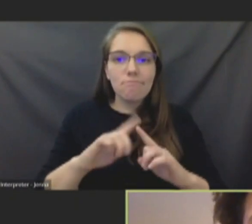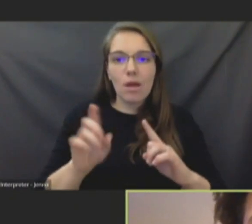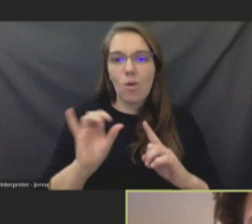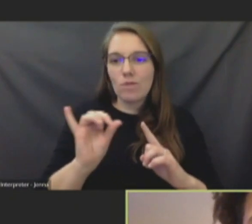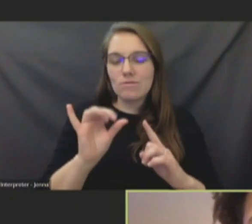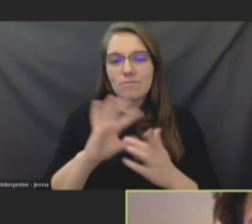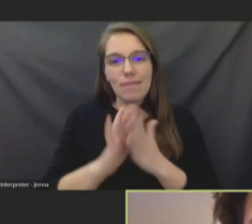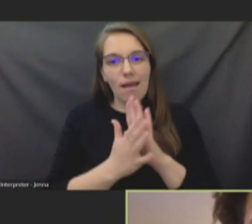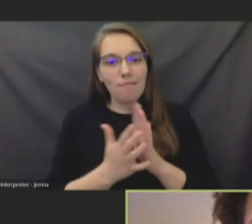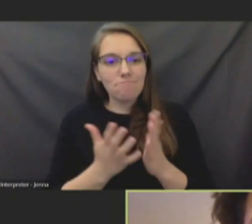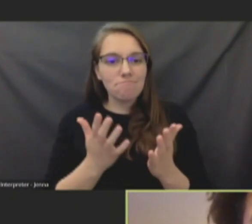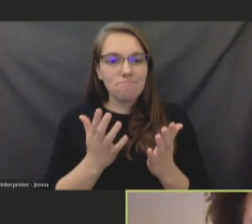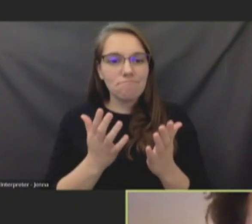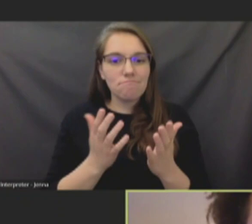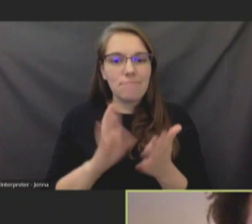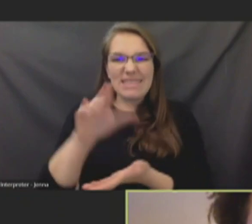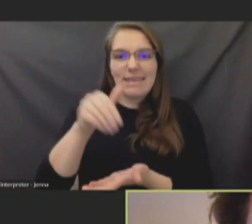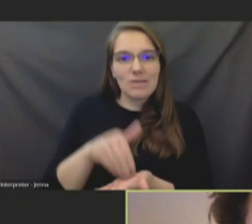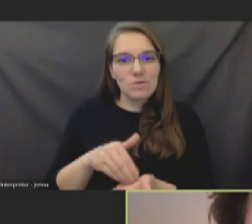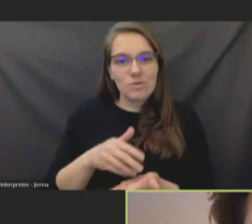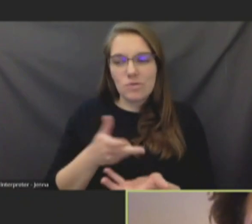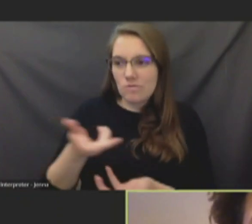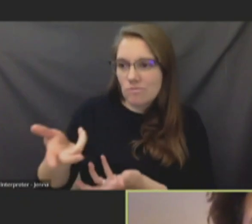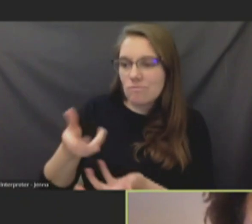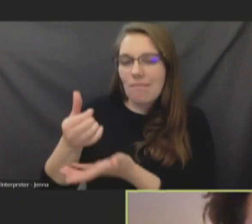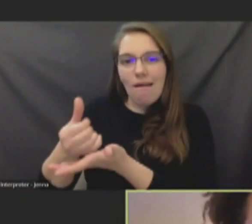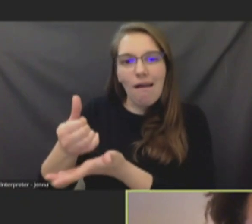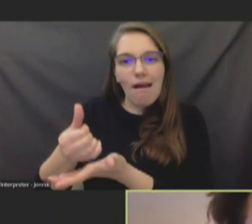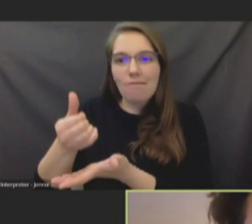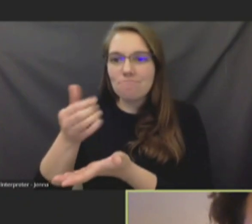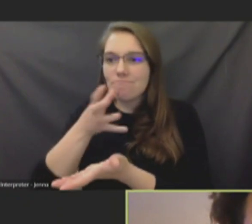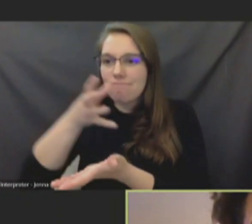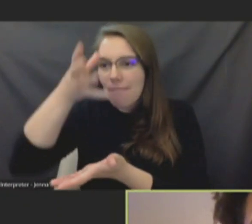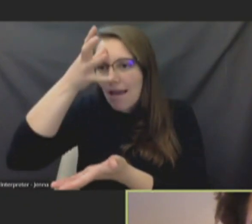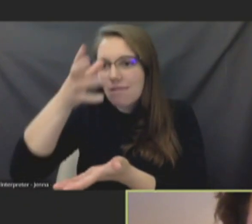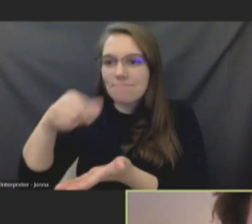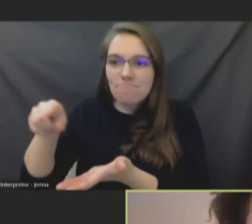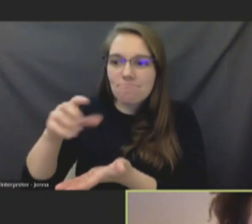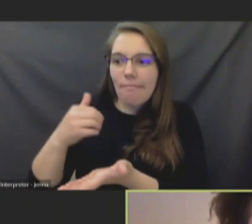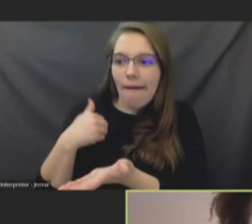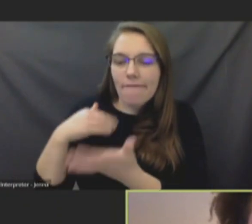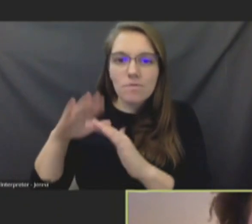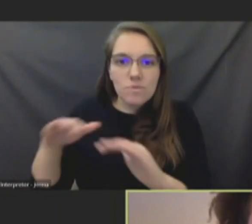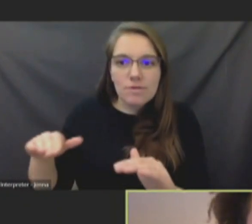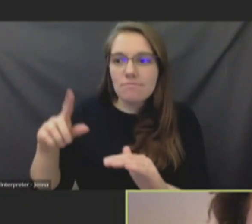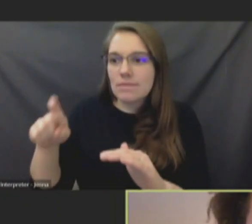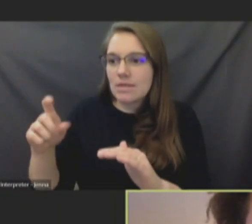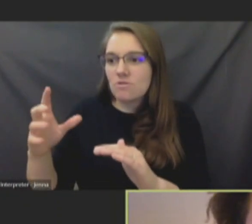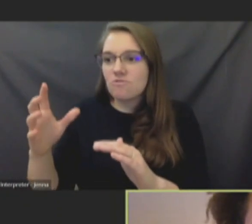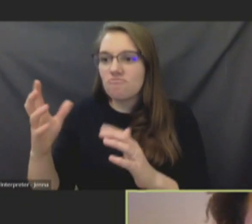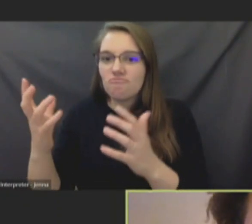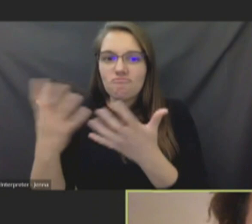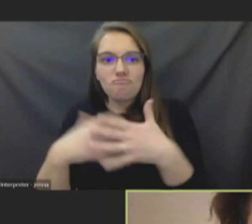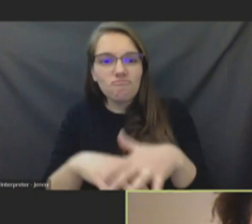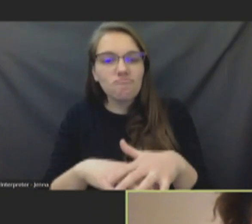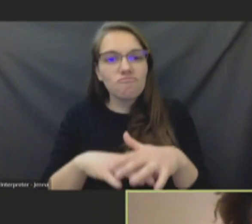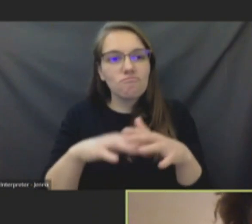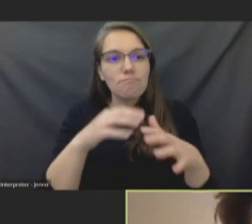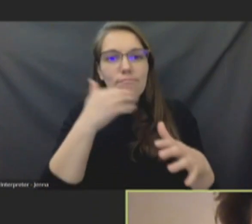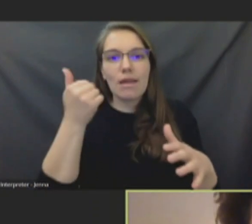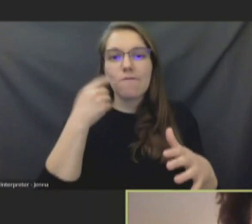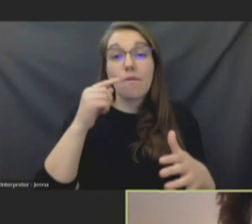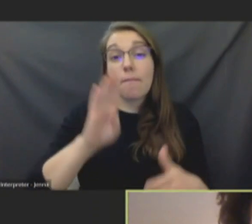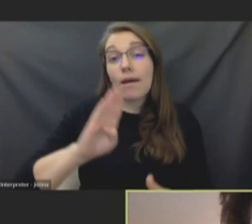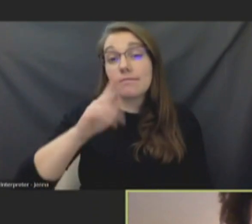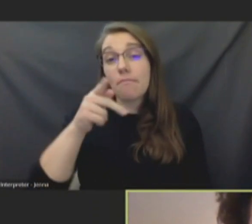center to help parents that have children who need to integrate better in the Boston Public School system.